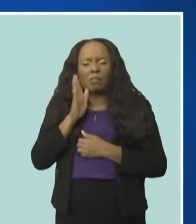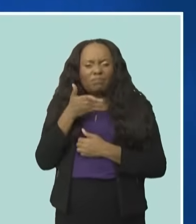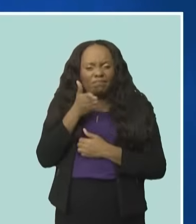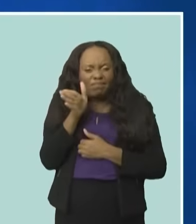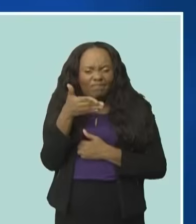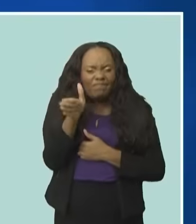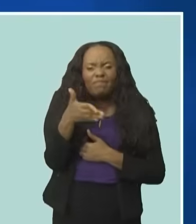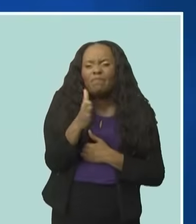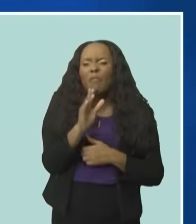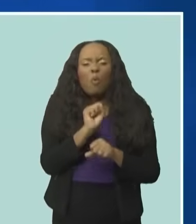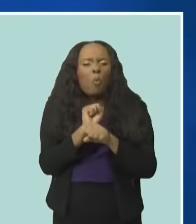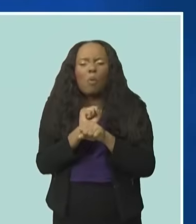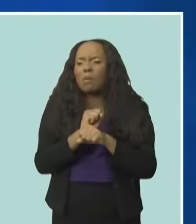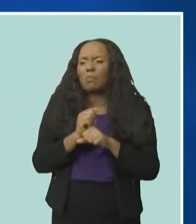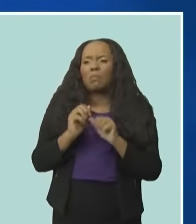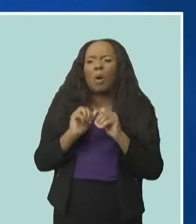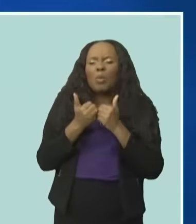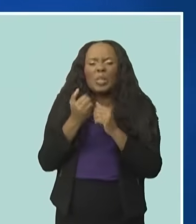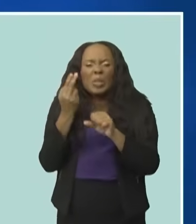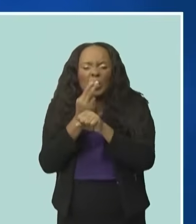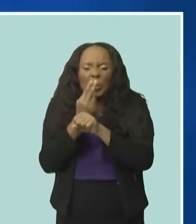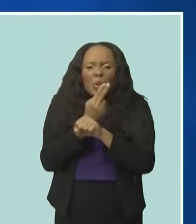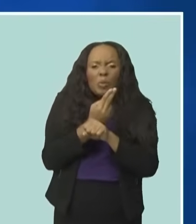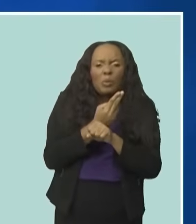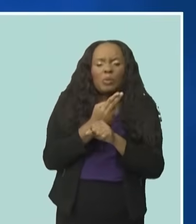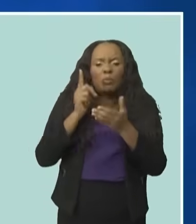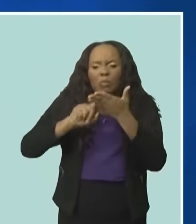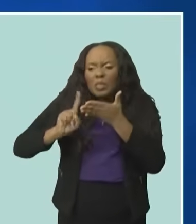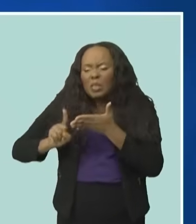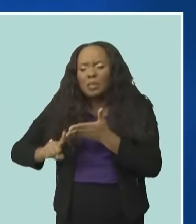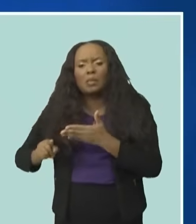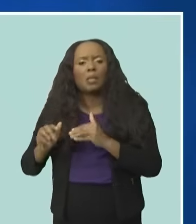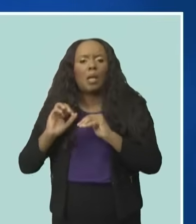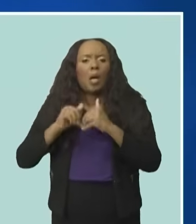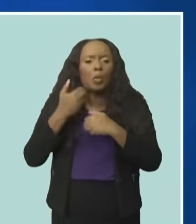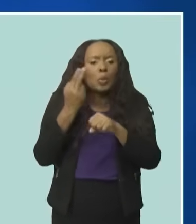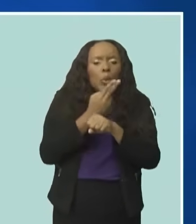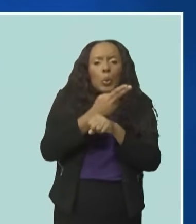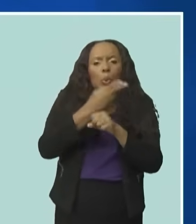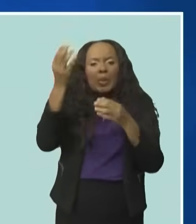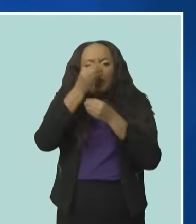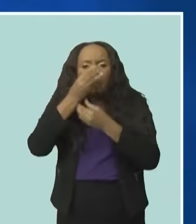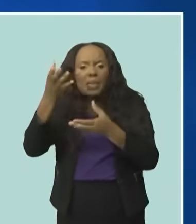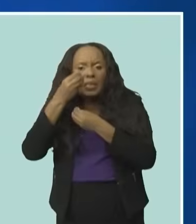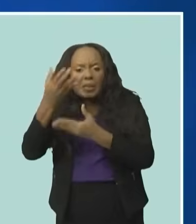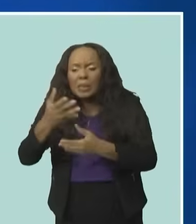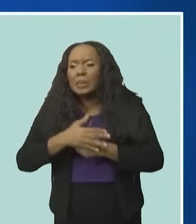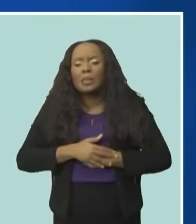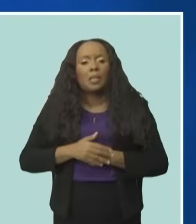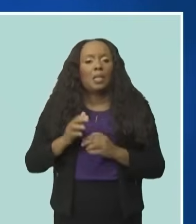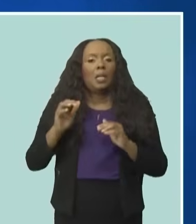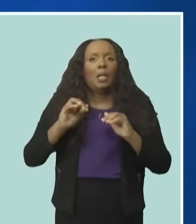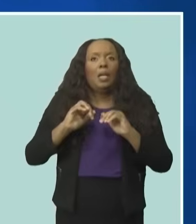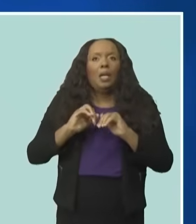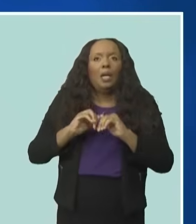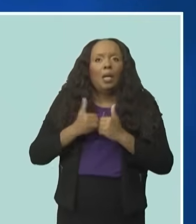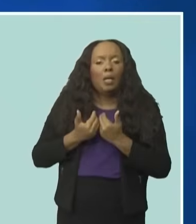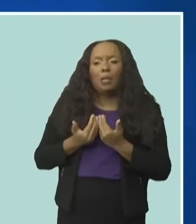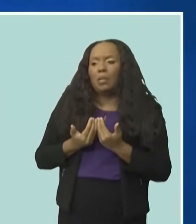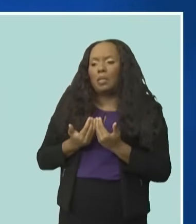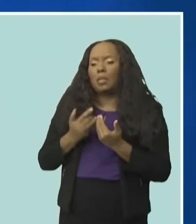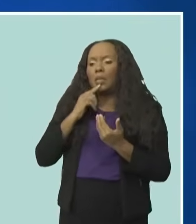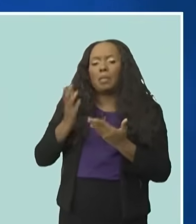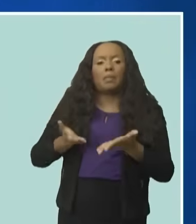workflows, how to use data responsibly, and how to embrace tech-enabled service